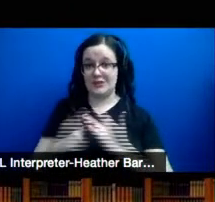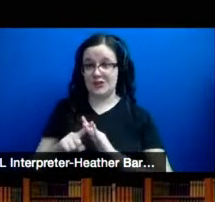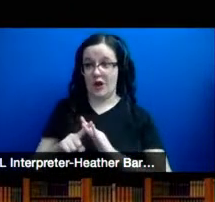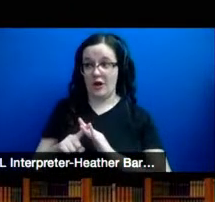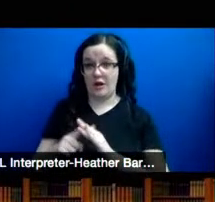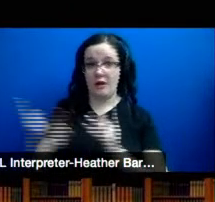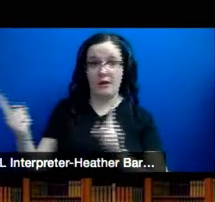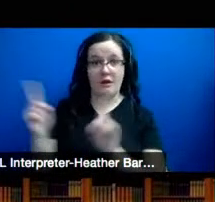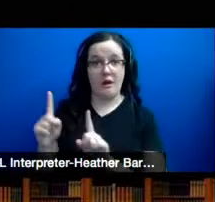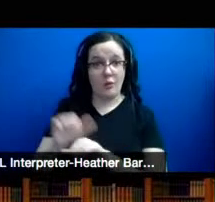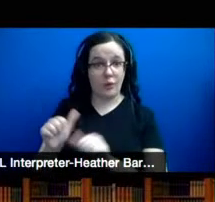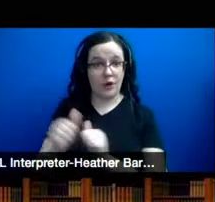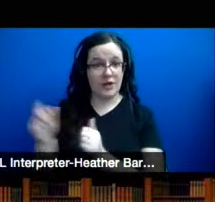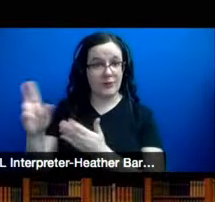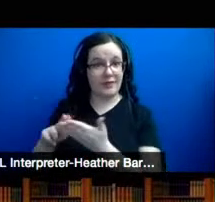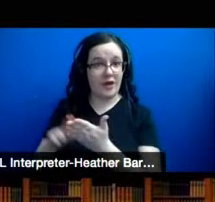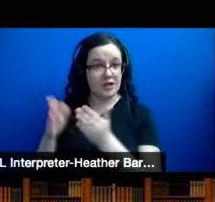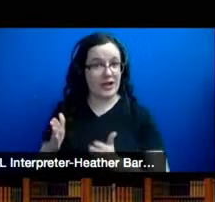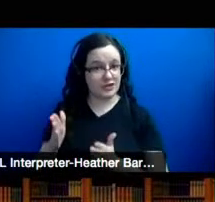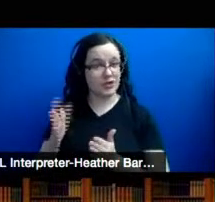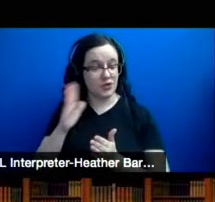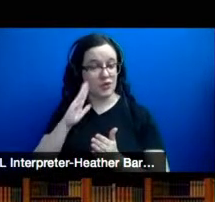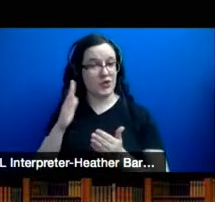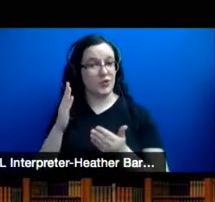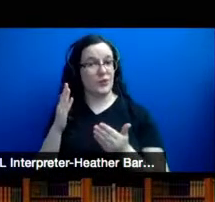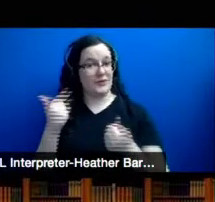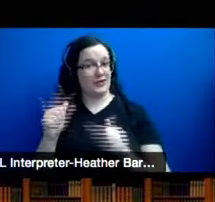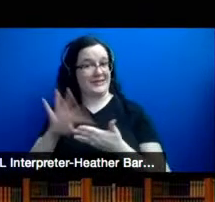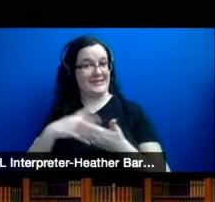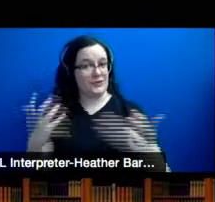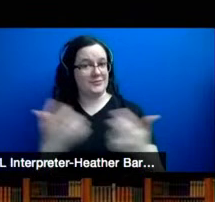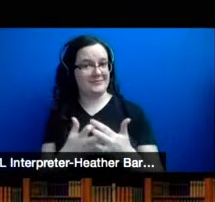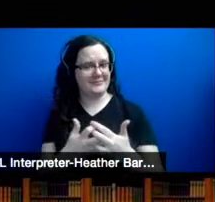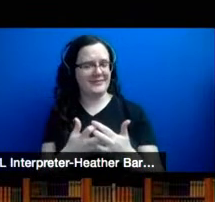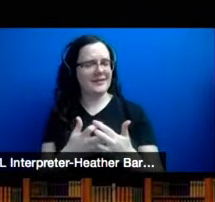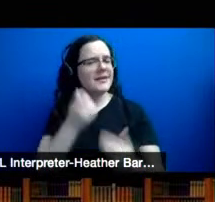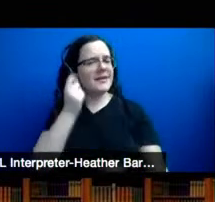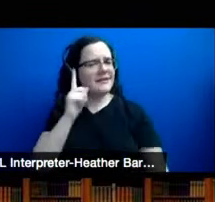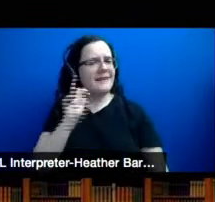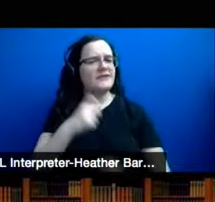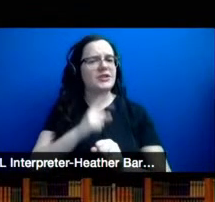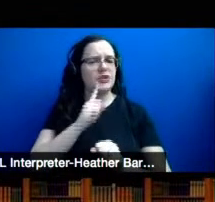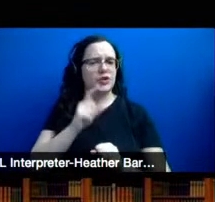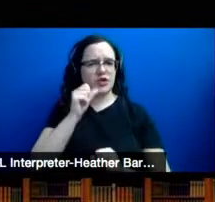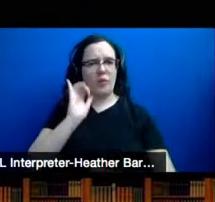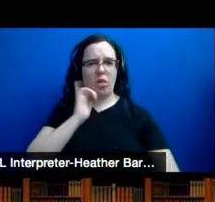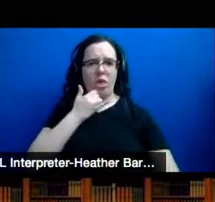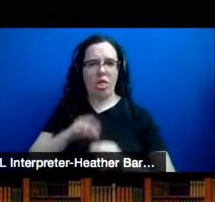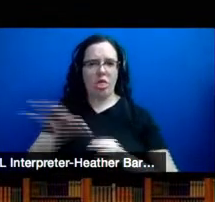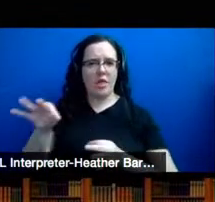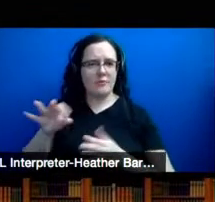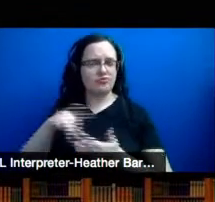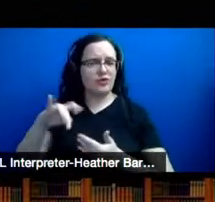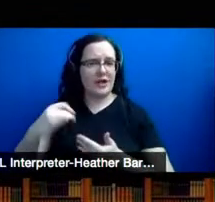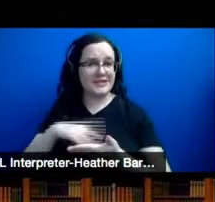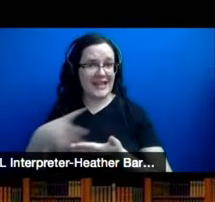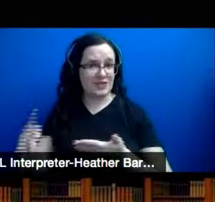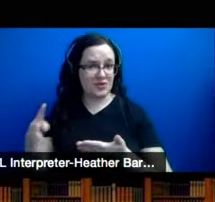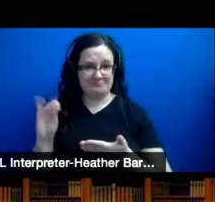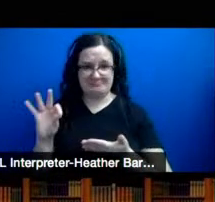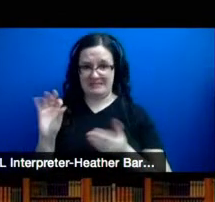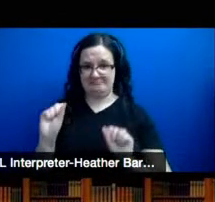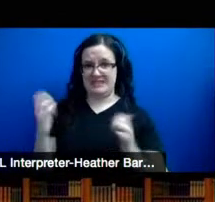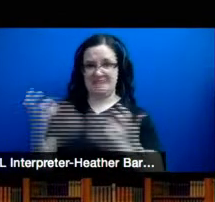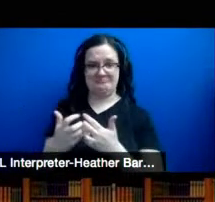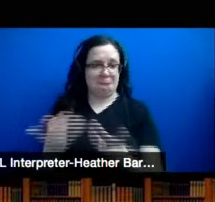contractor. As long as it doesn't delay the project schedule at all, I don't see why we wouldn't be able